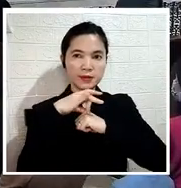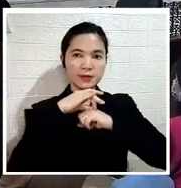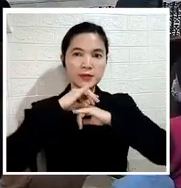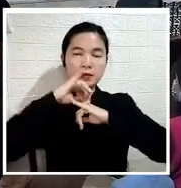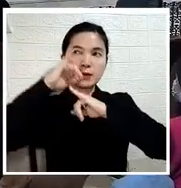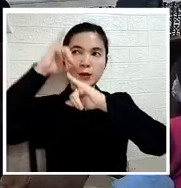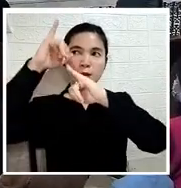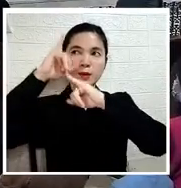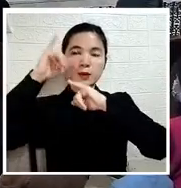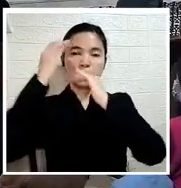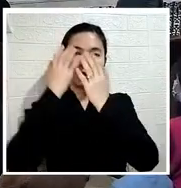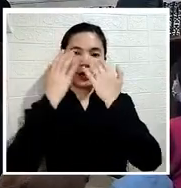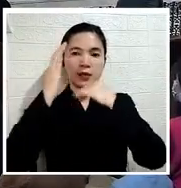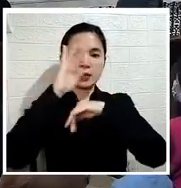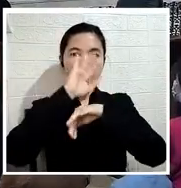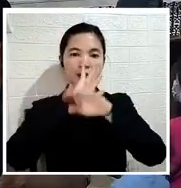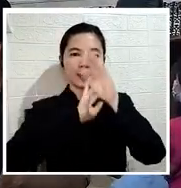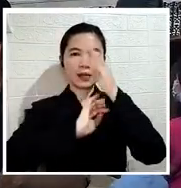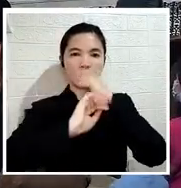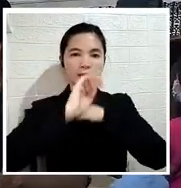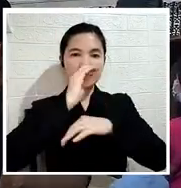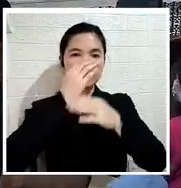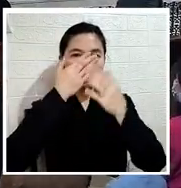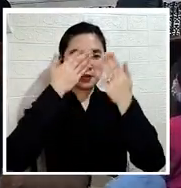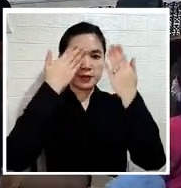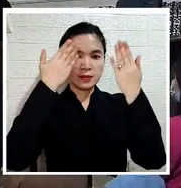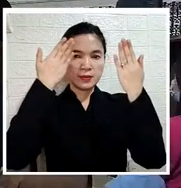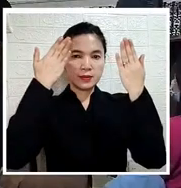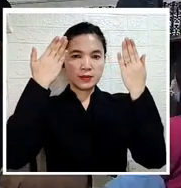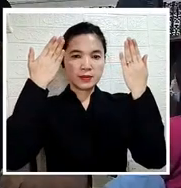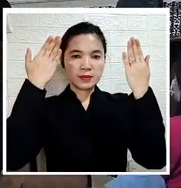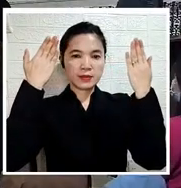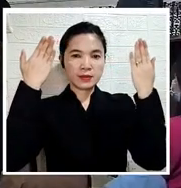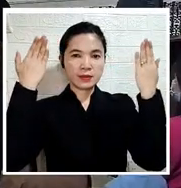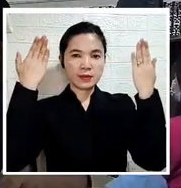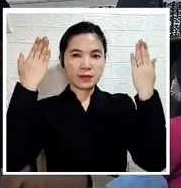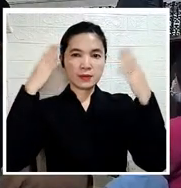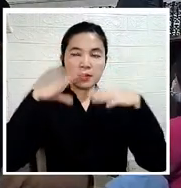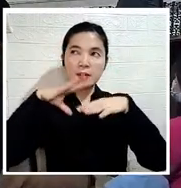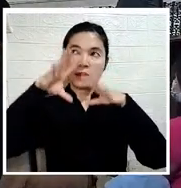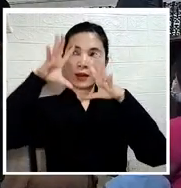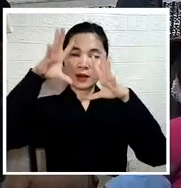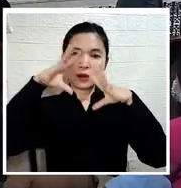done on earth as it is in